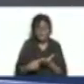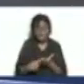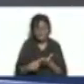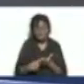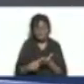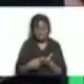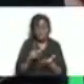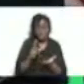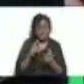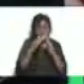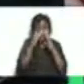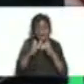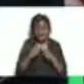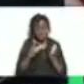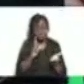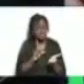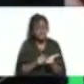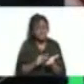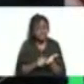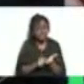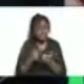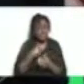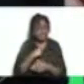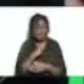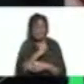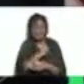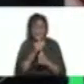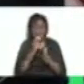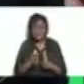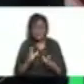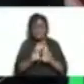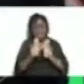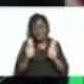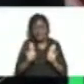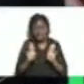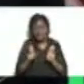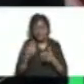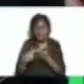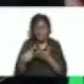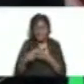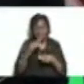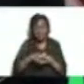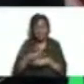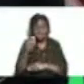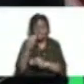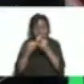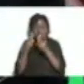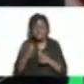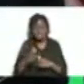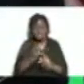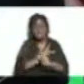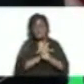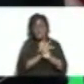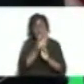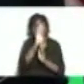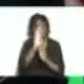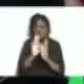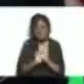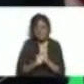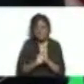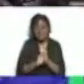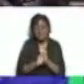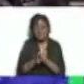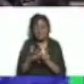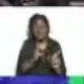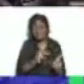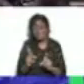In news from Parliament, senators Wednesday opened a debate on the Consumer Protection Bill, proposed legislation that recently sailed through the